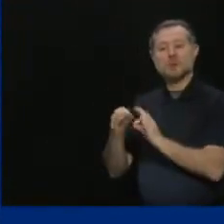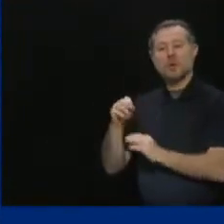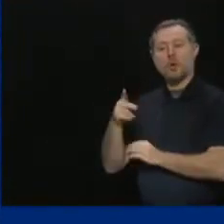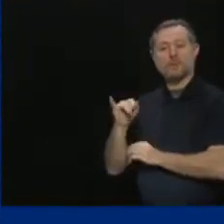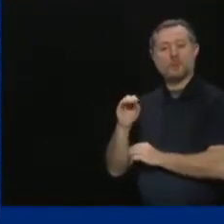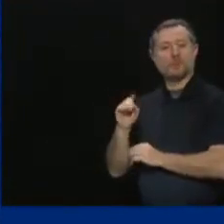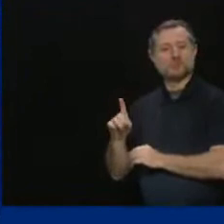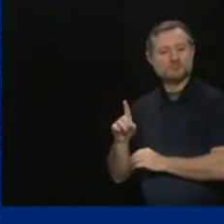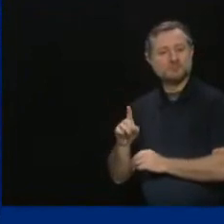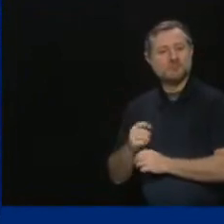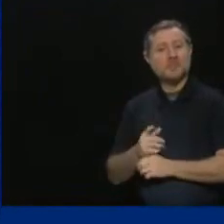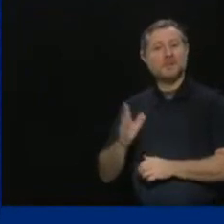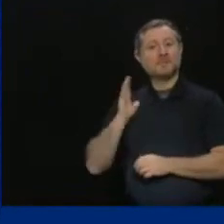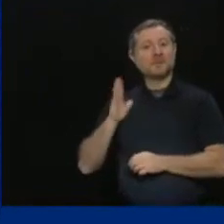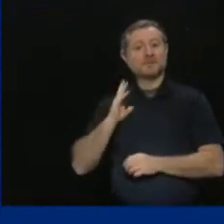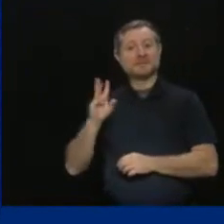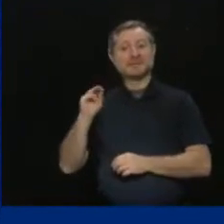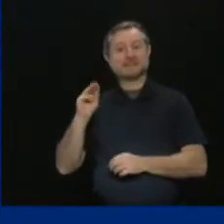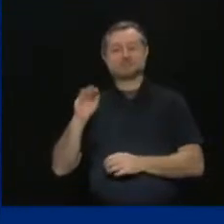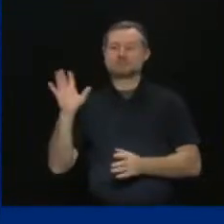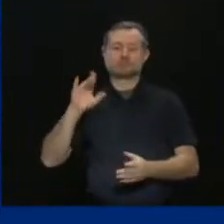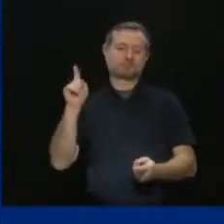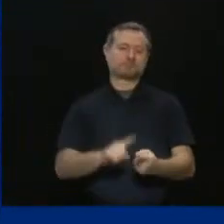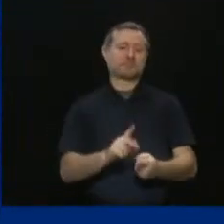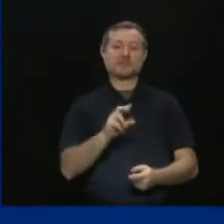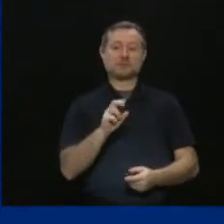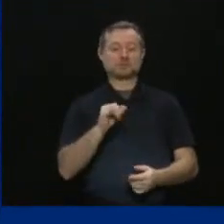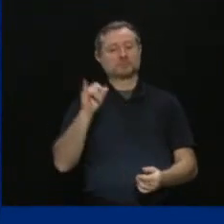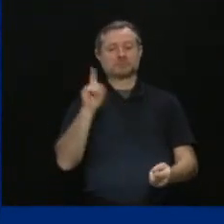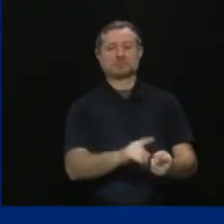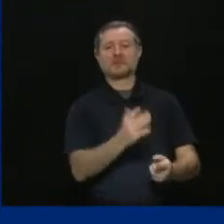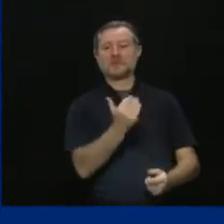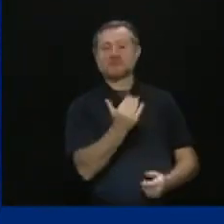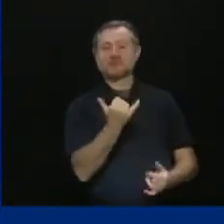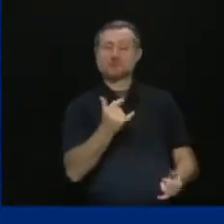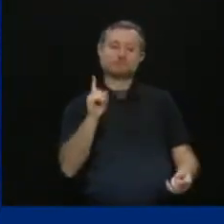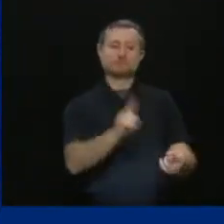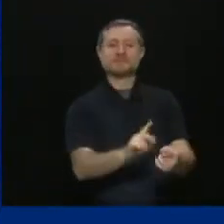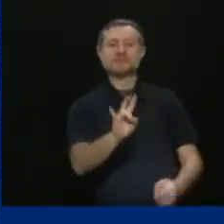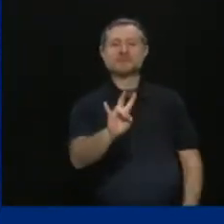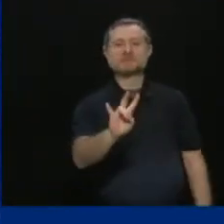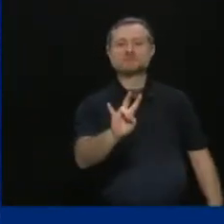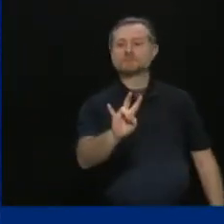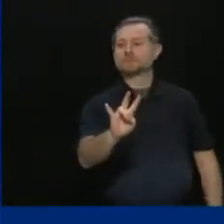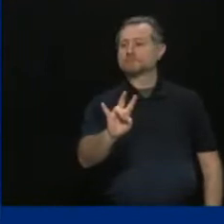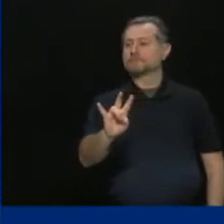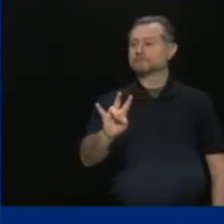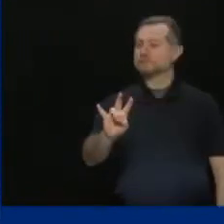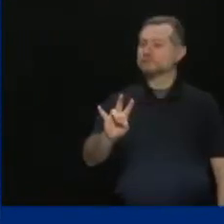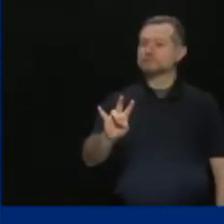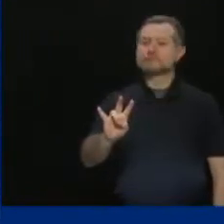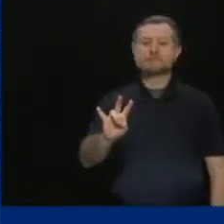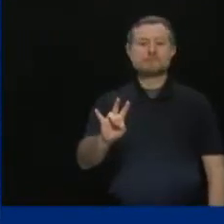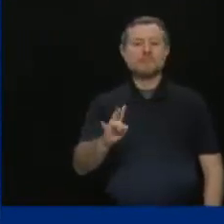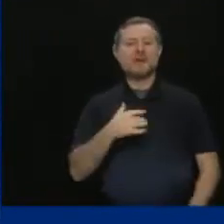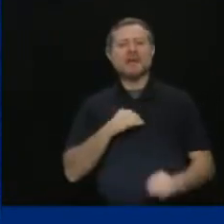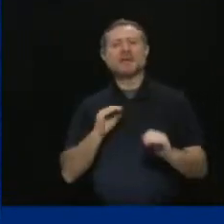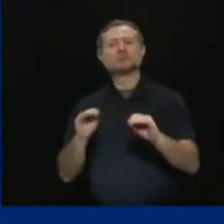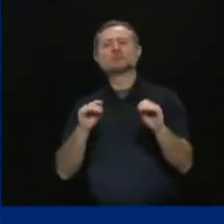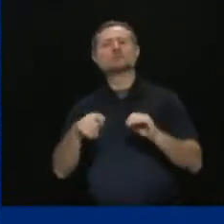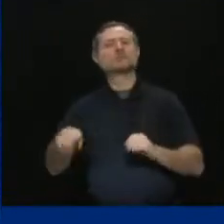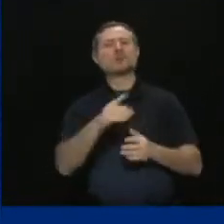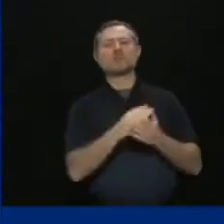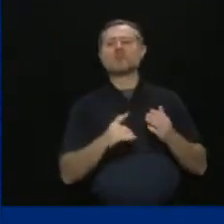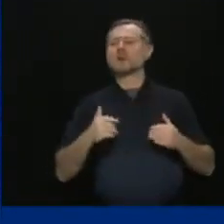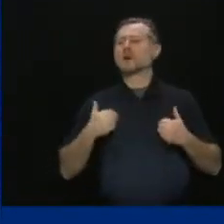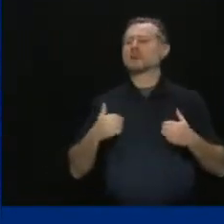from 60 to 30 to 15, sometimes in 7. So there's a whole education component. Young people know how bad